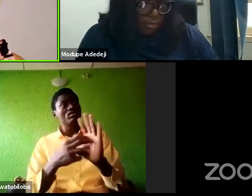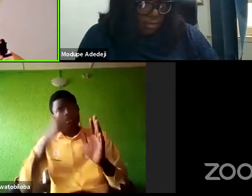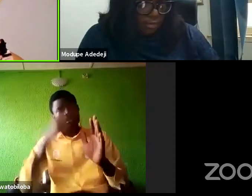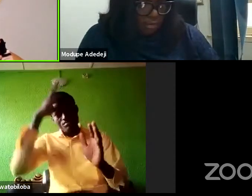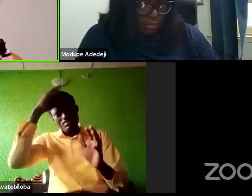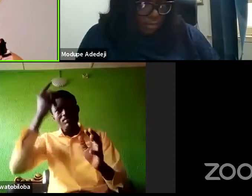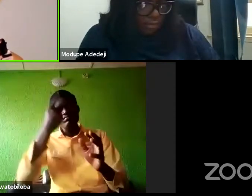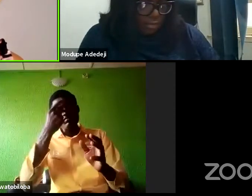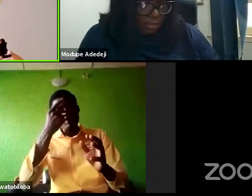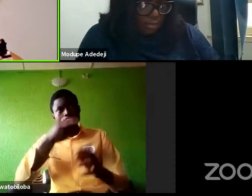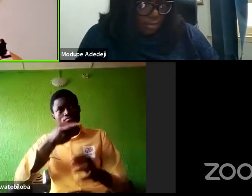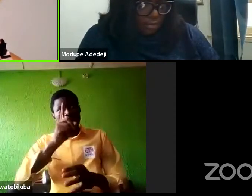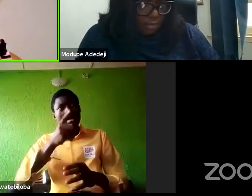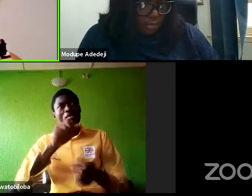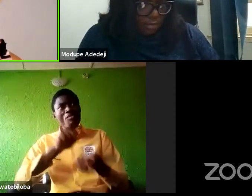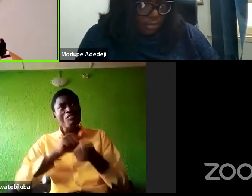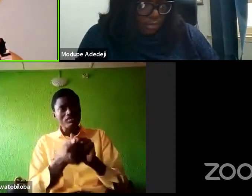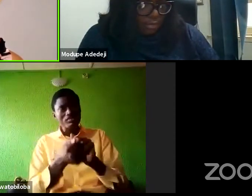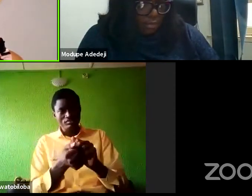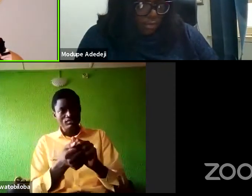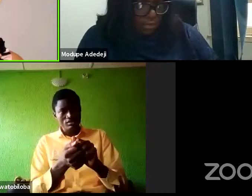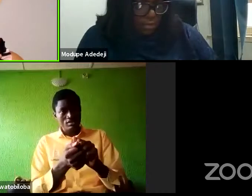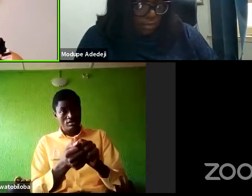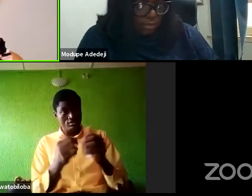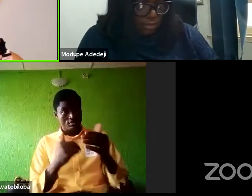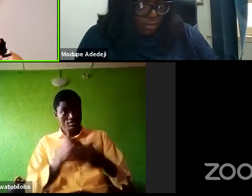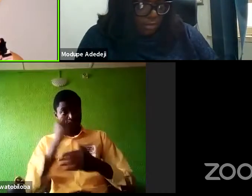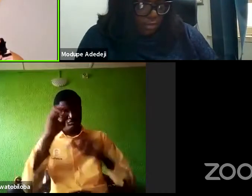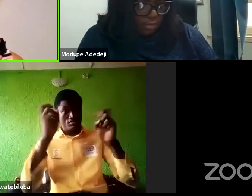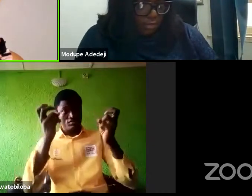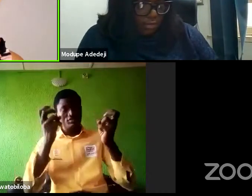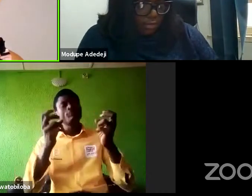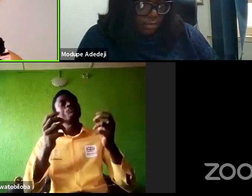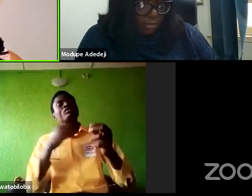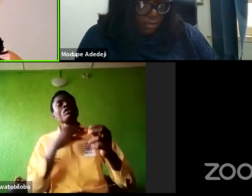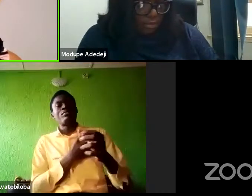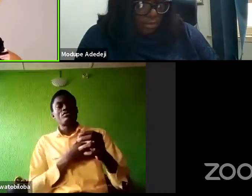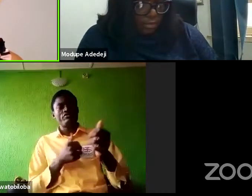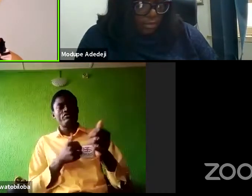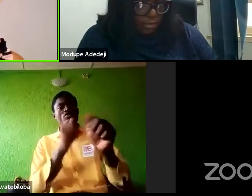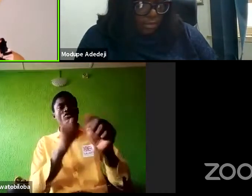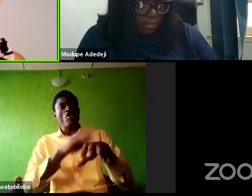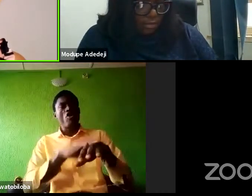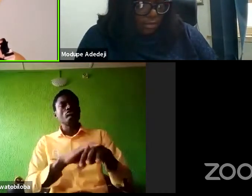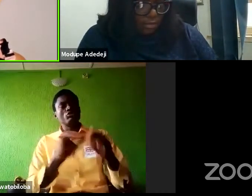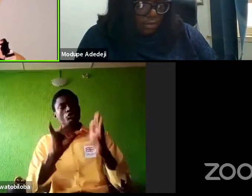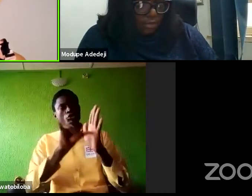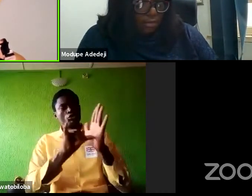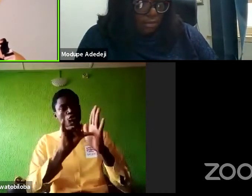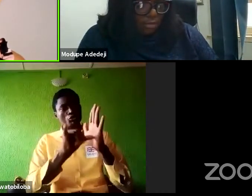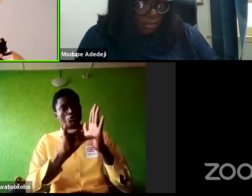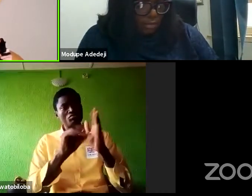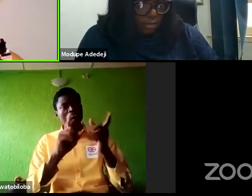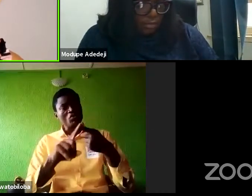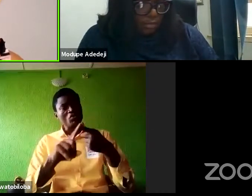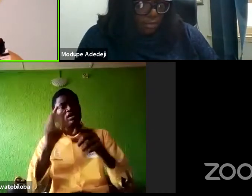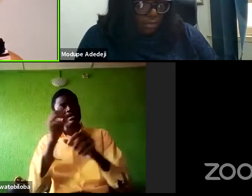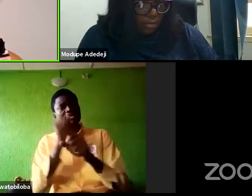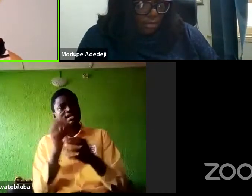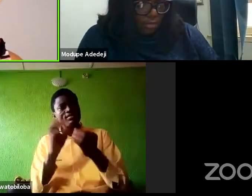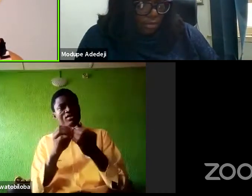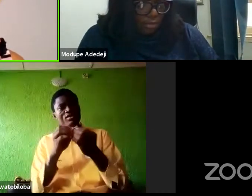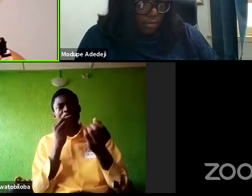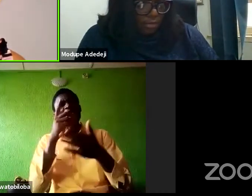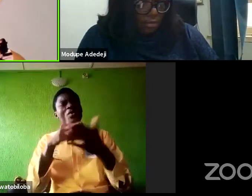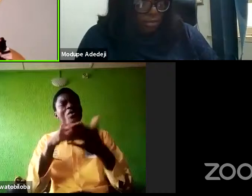YouTube channel as well so that you can get the notification, so that you can share with friends and family what erectile dysfunction is. Why should a man